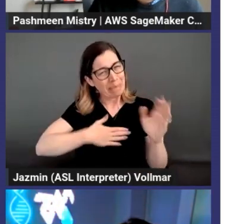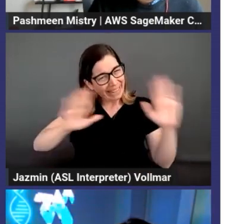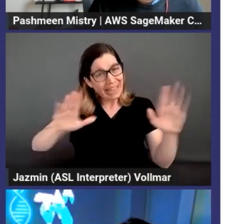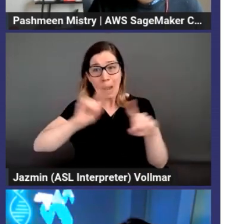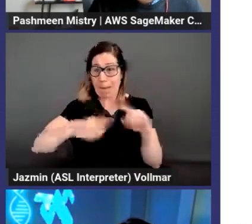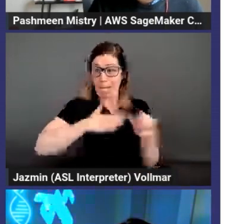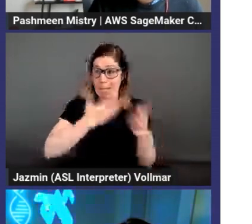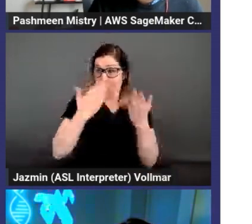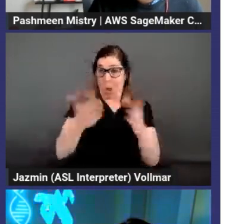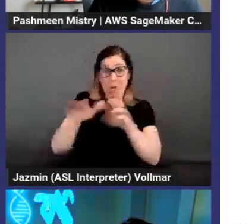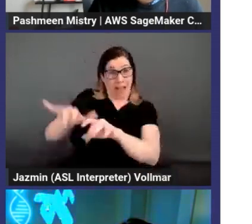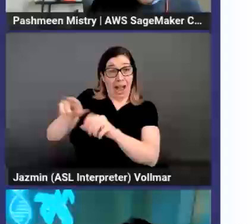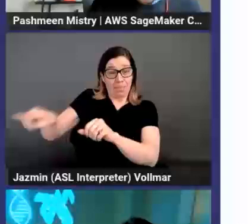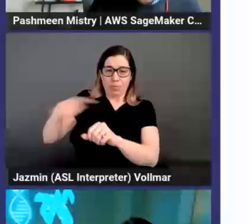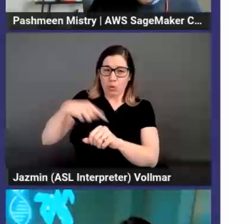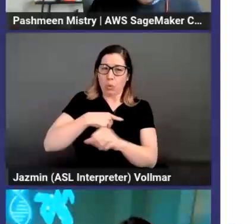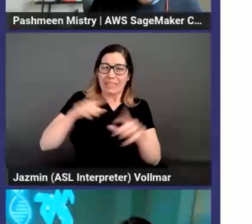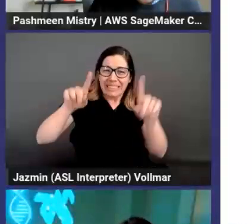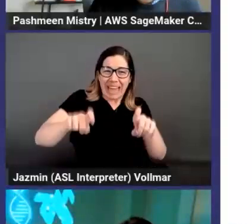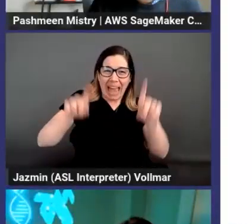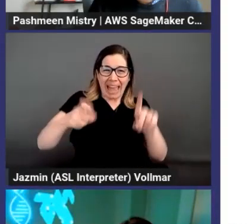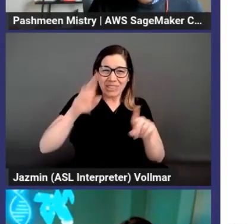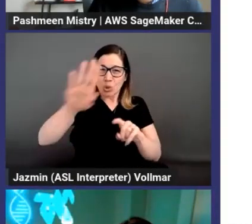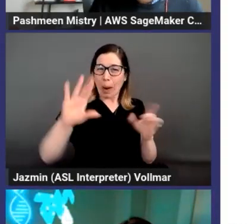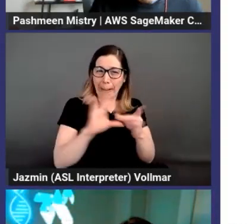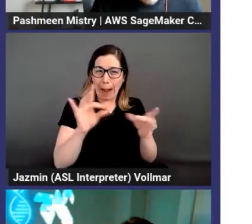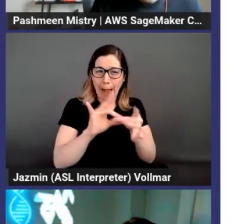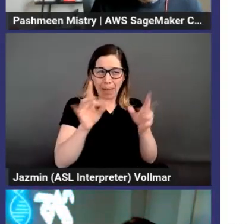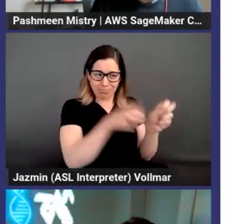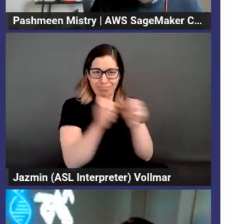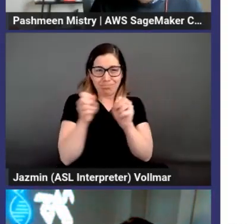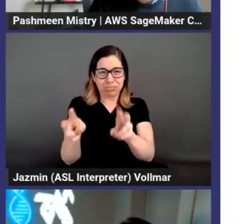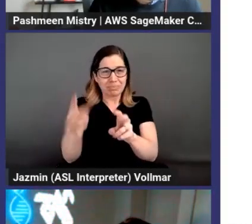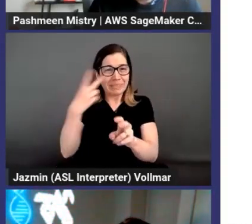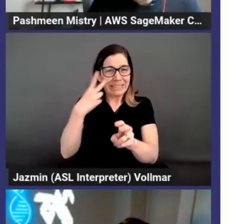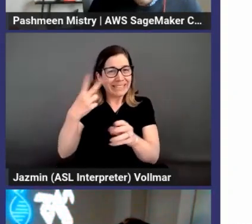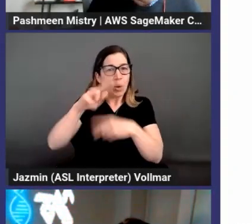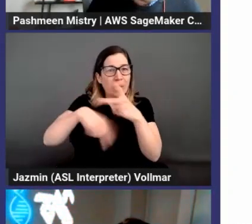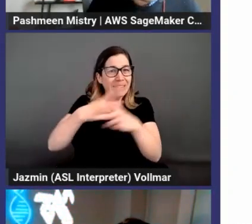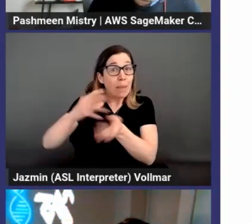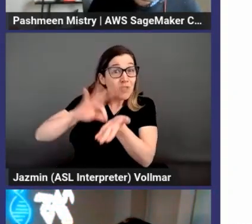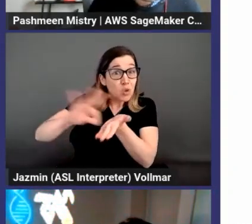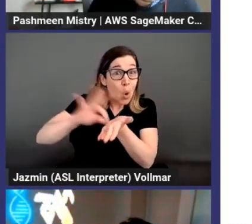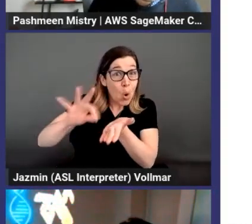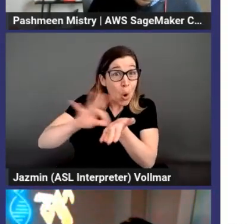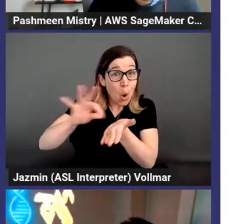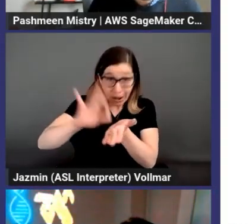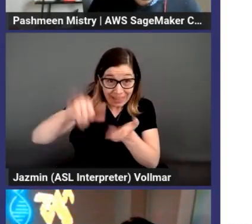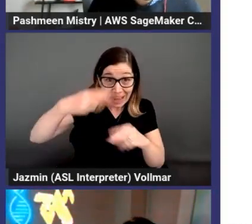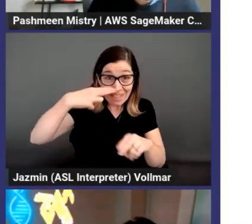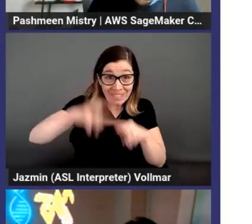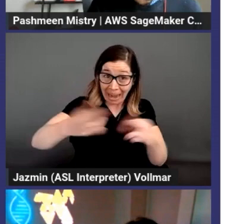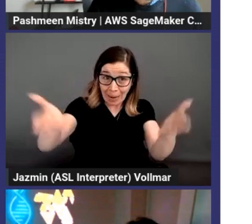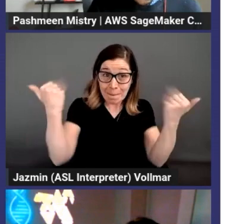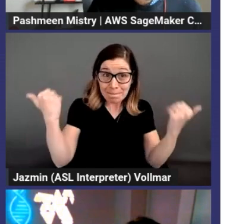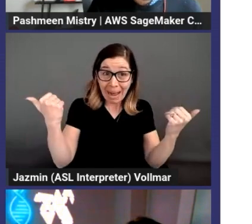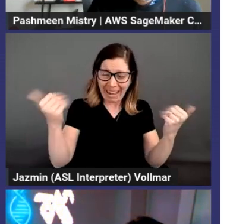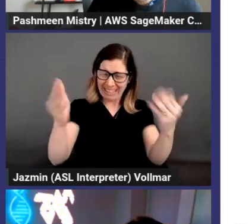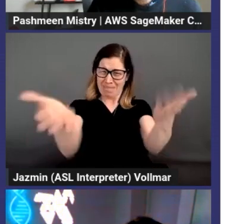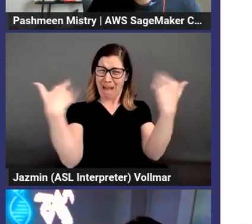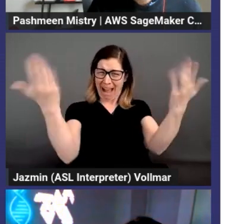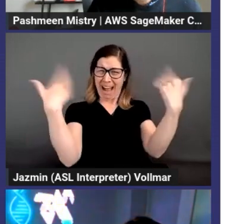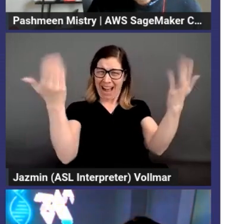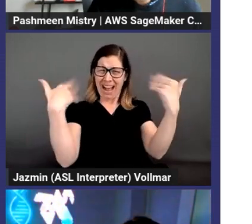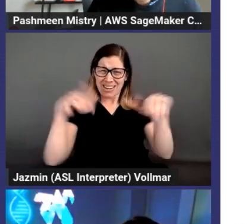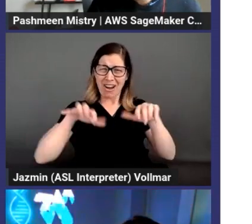can take one of the comments and put it into sentiment analysis and see what kind of score we get out of it. I think that'd be a pretty fun thing to do. Yeah, let's do that. Read it